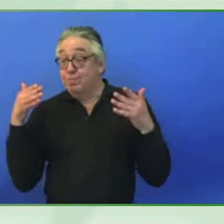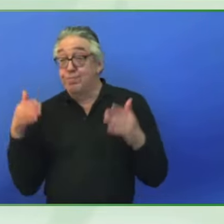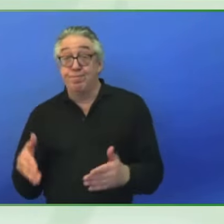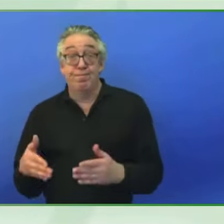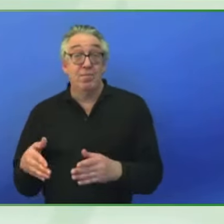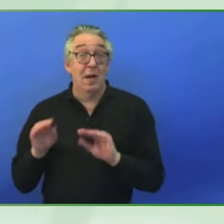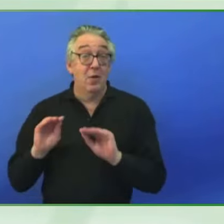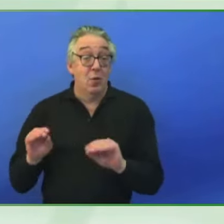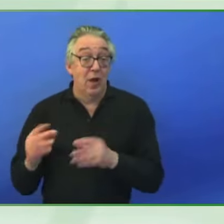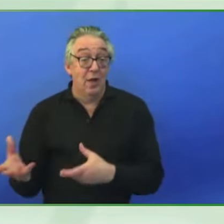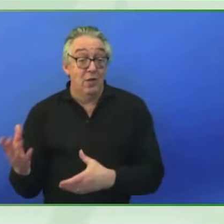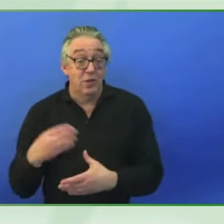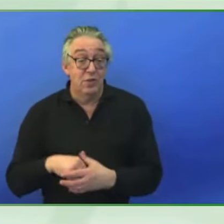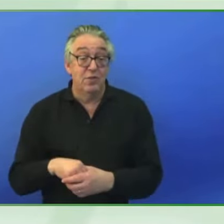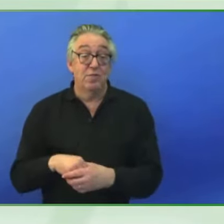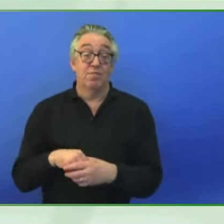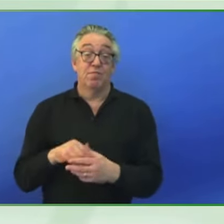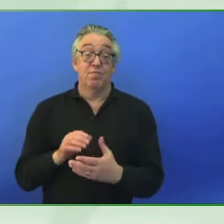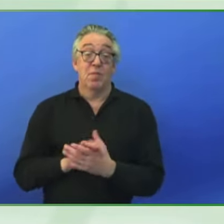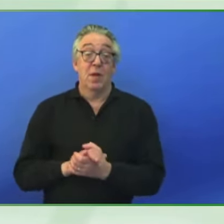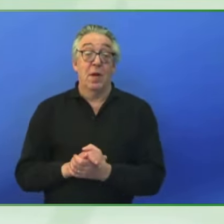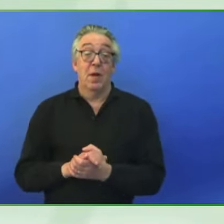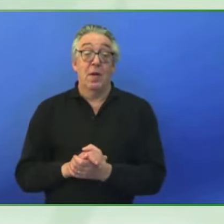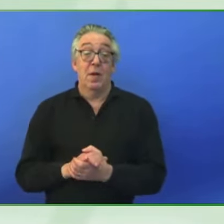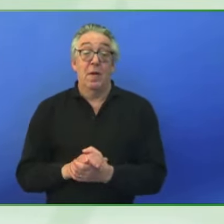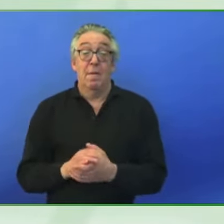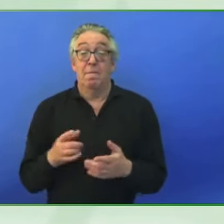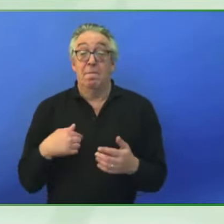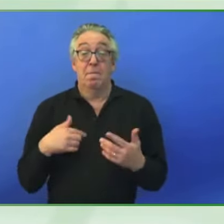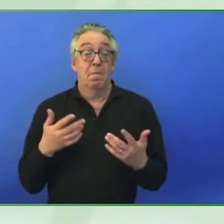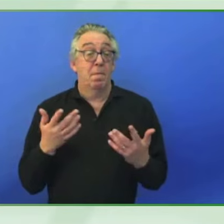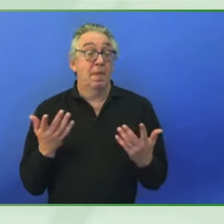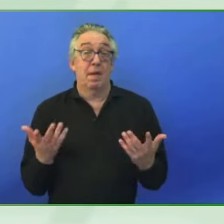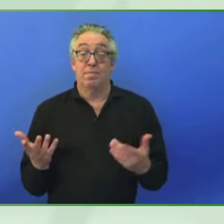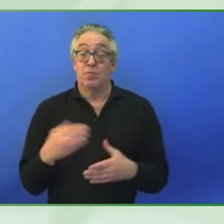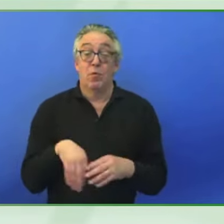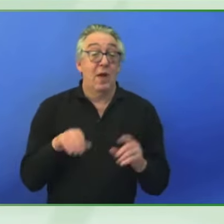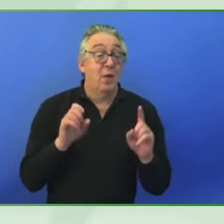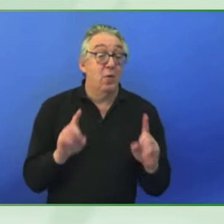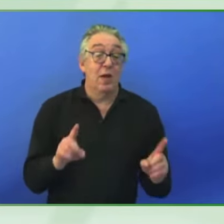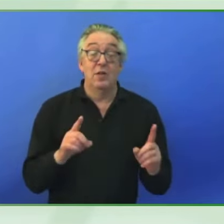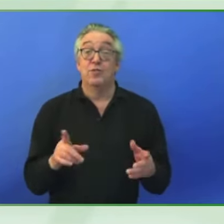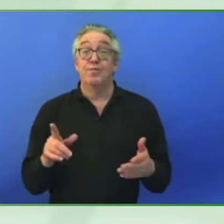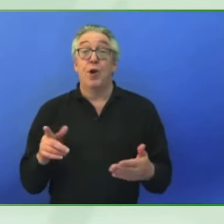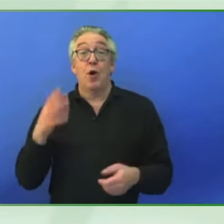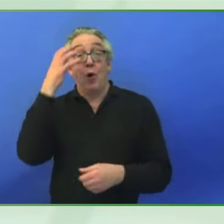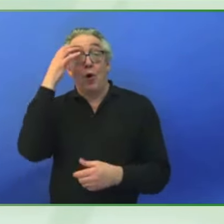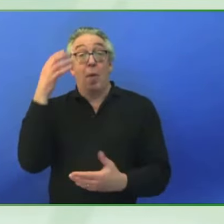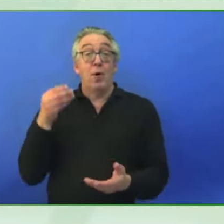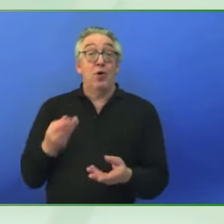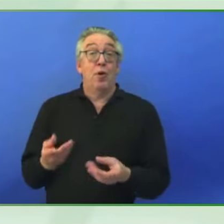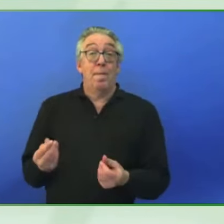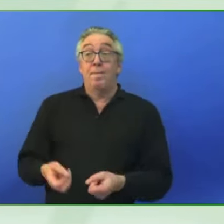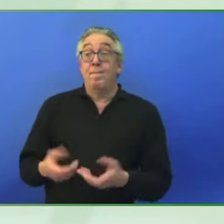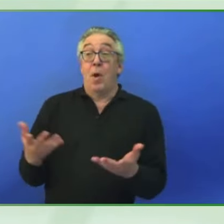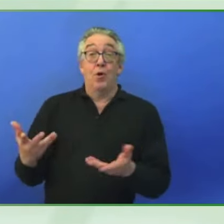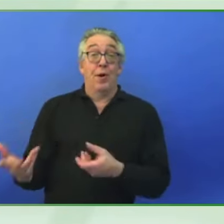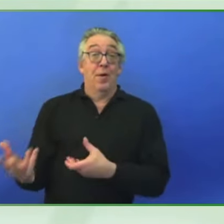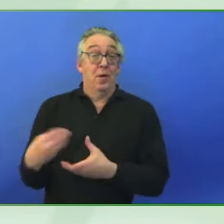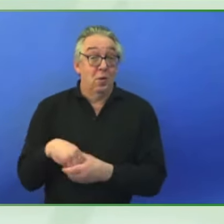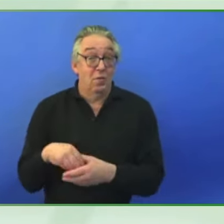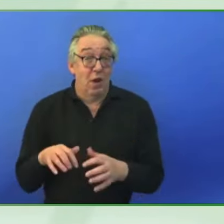technology in classrooms, accessible technology, blueprints in communities to support inclusive workplaces. And today we're going to